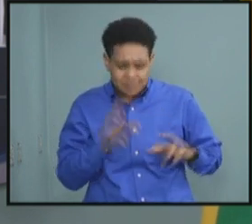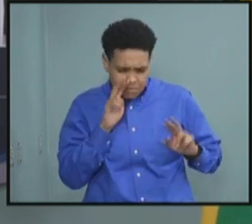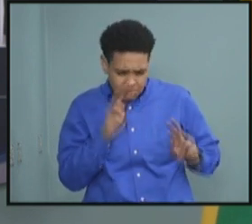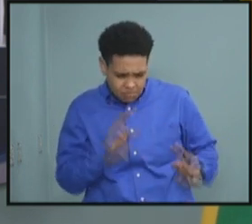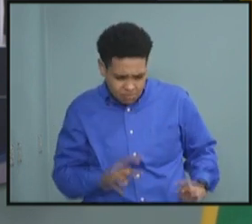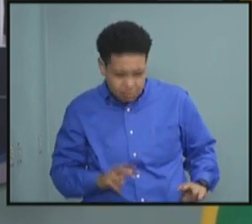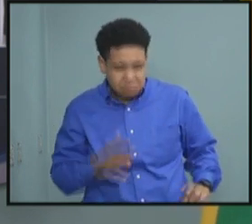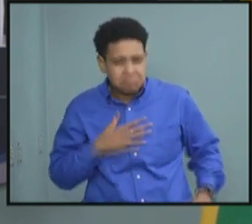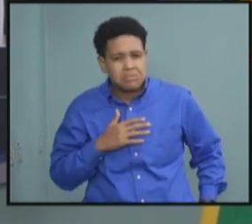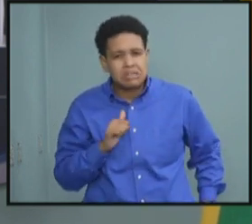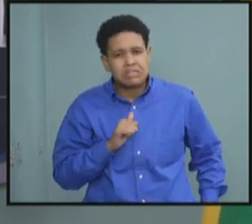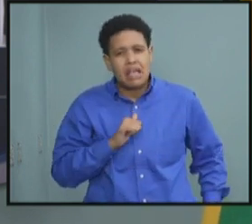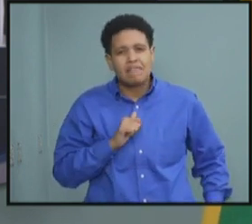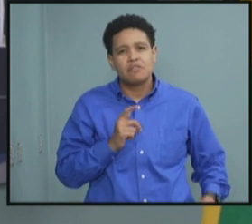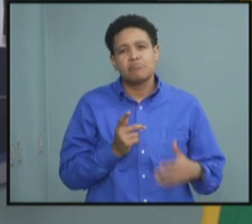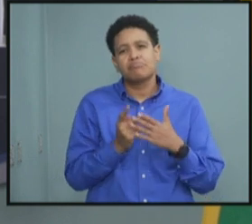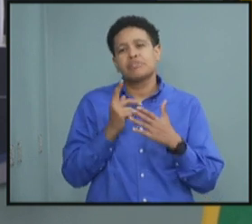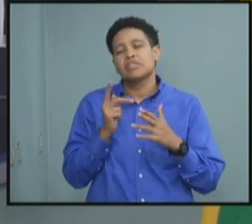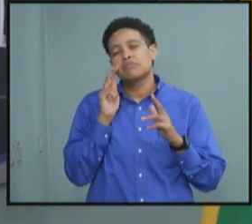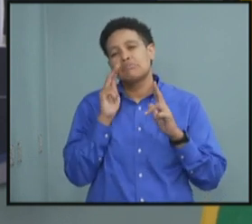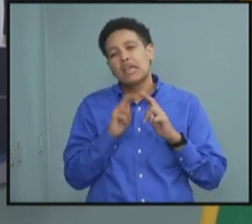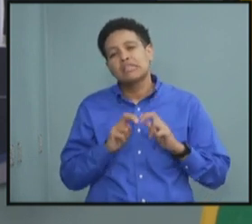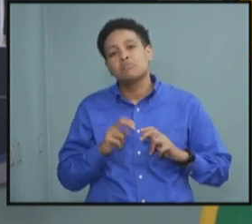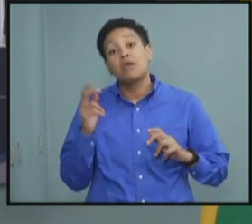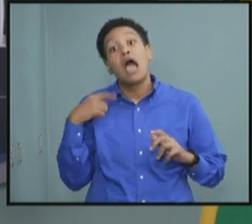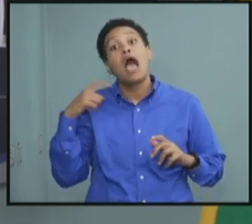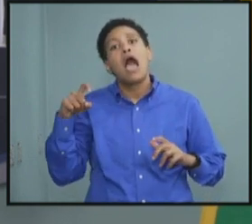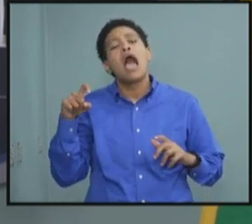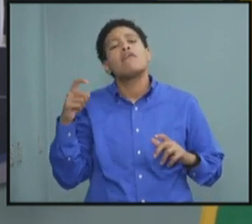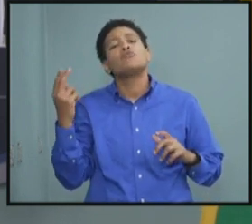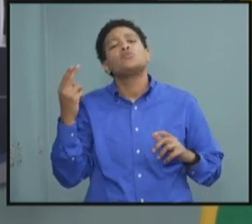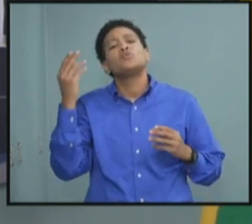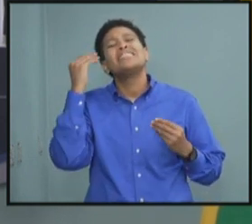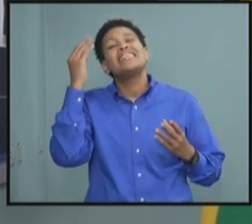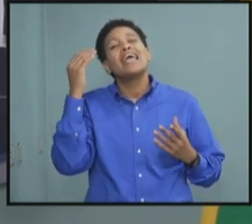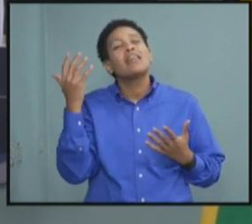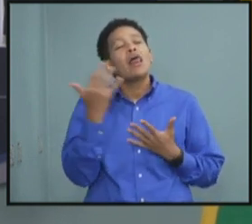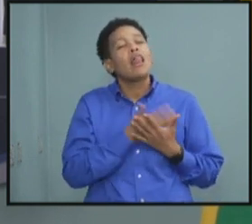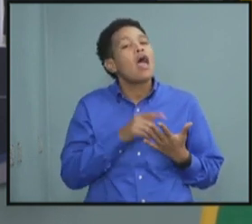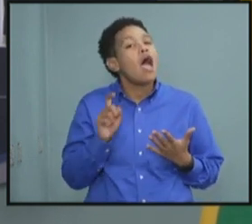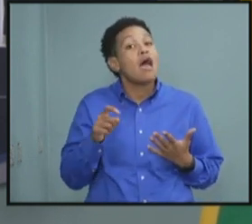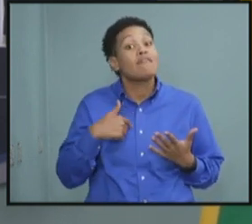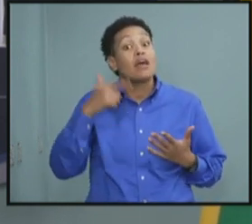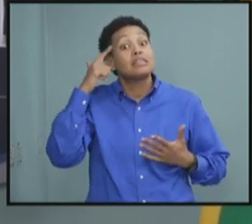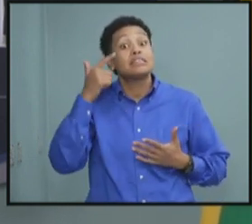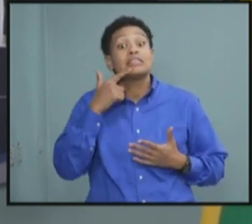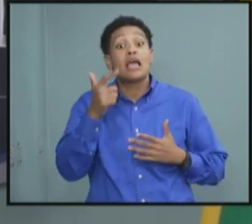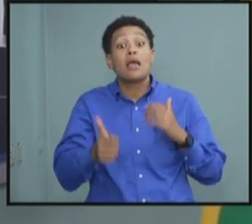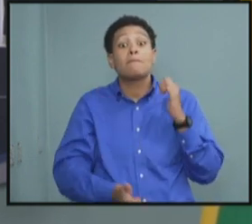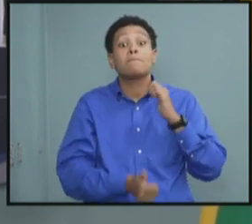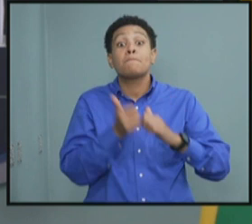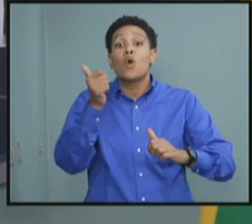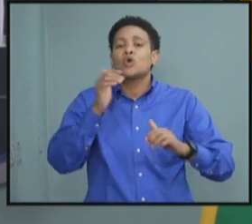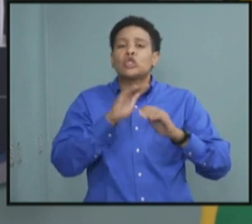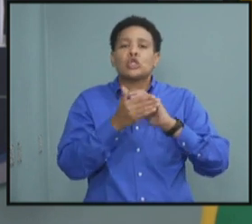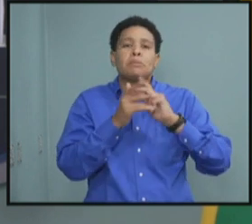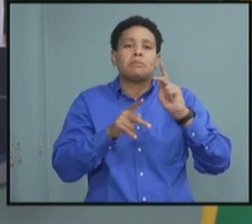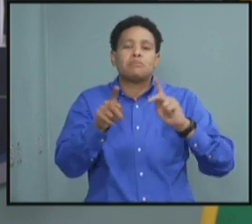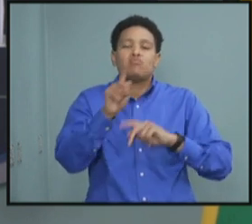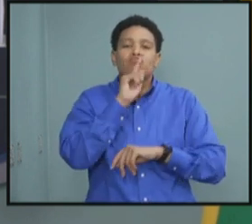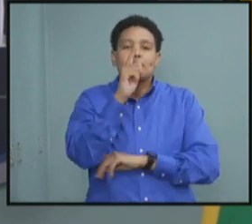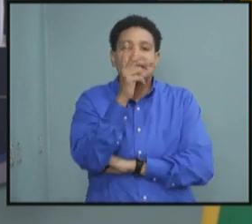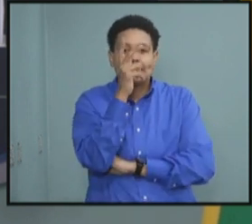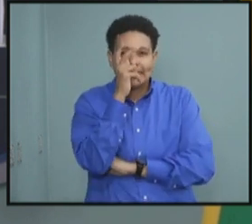will have to go more deeply using data. I would say that most Jamaicans are following the